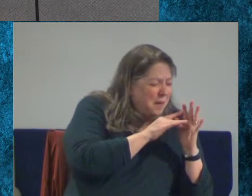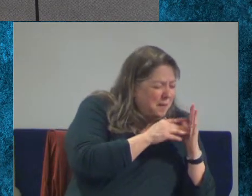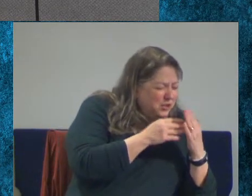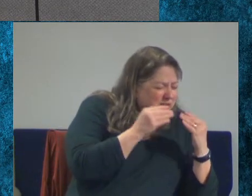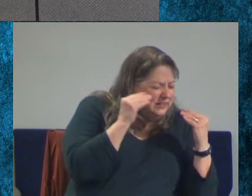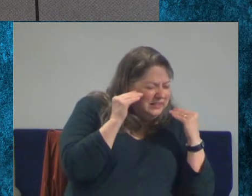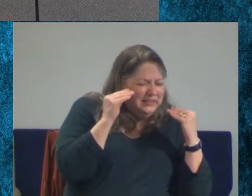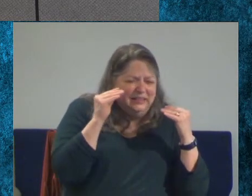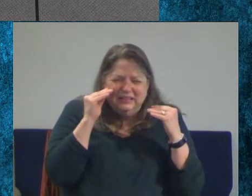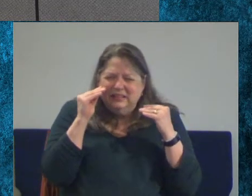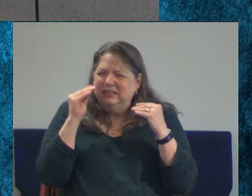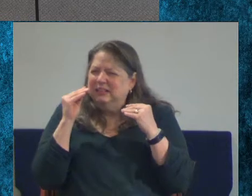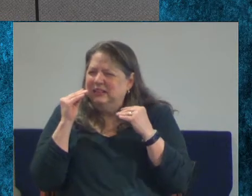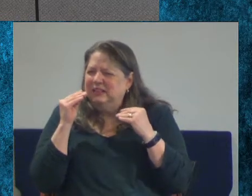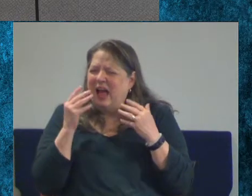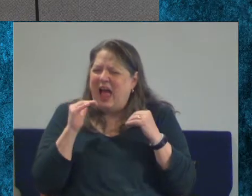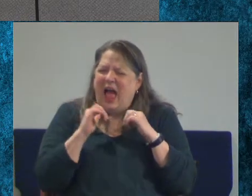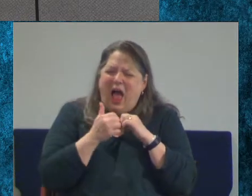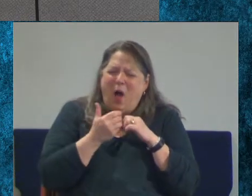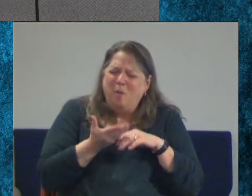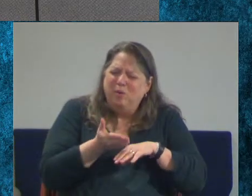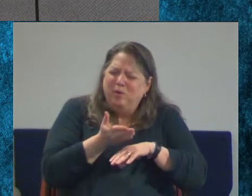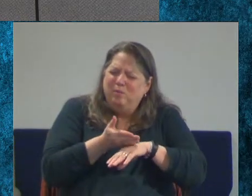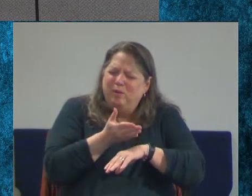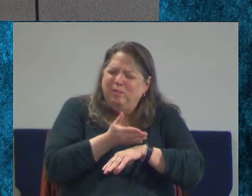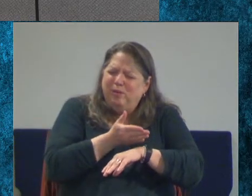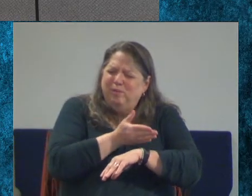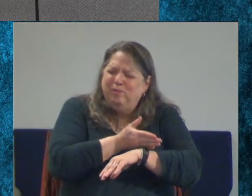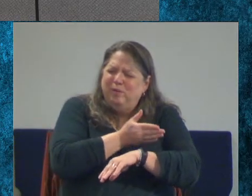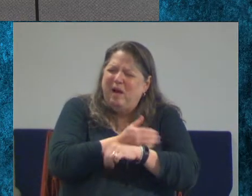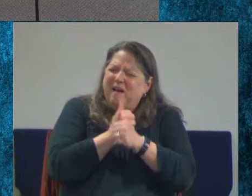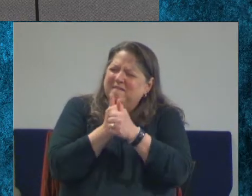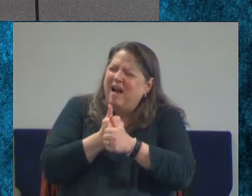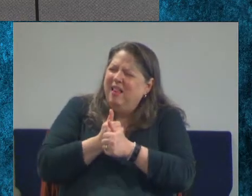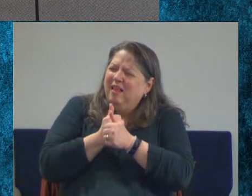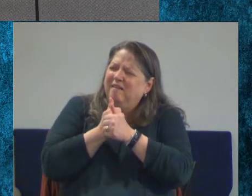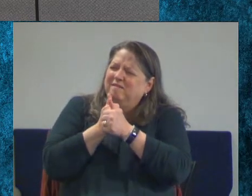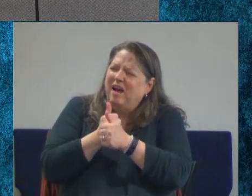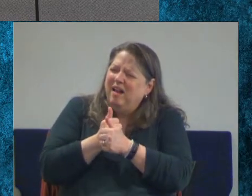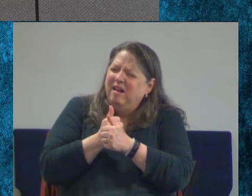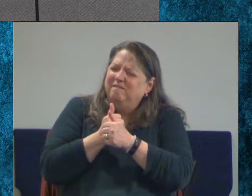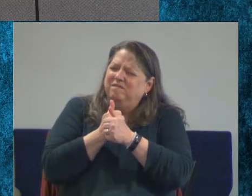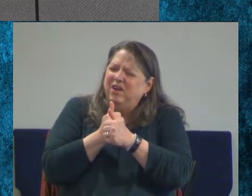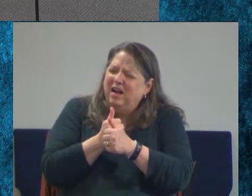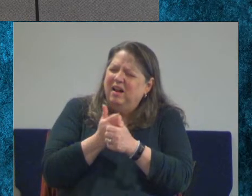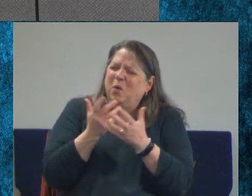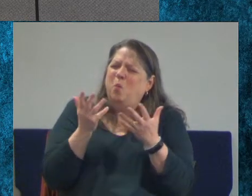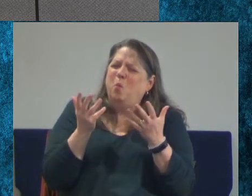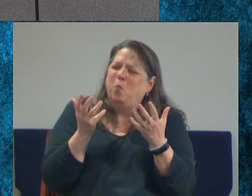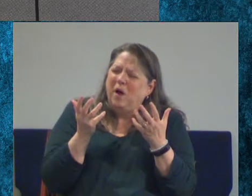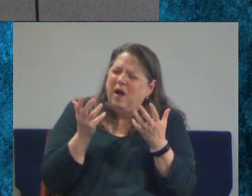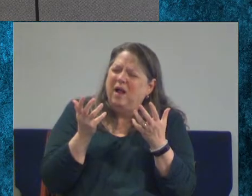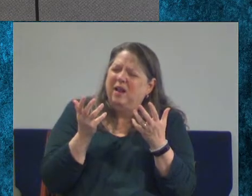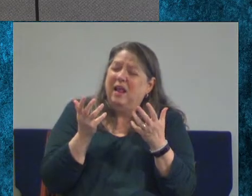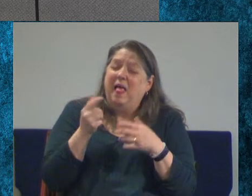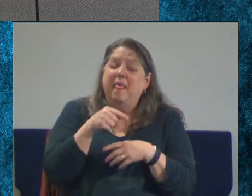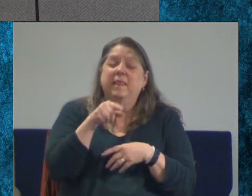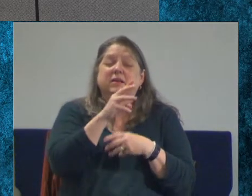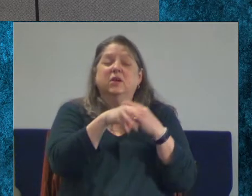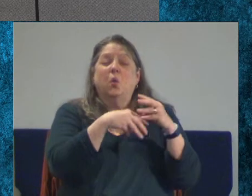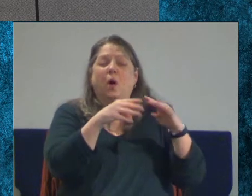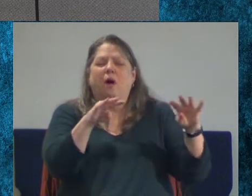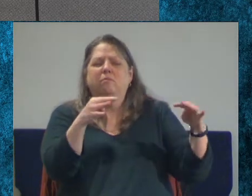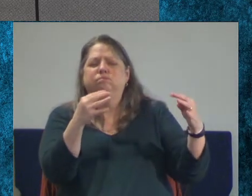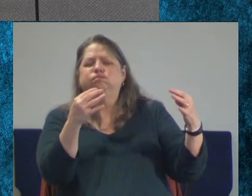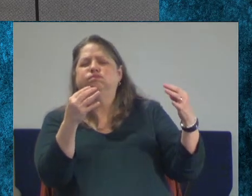to make better, saints, men and women, followers of Jesus, declarers of your word in a world that needs that